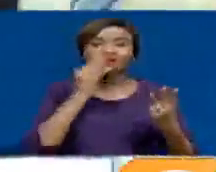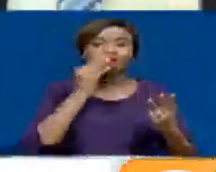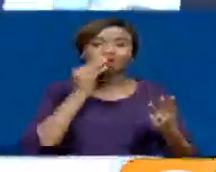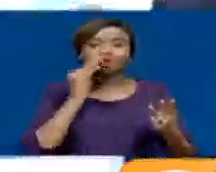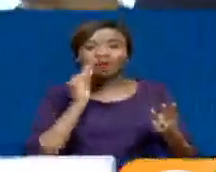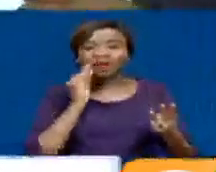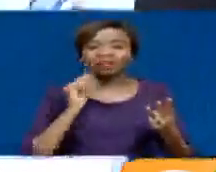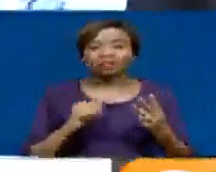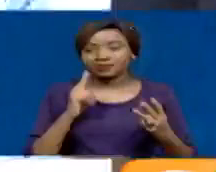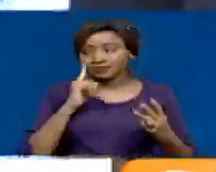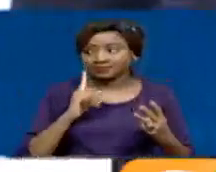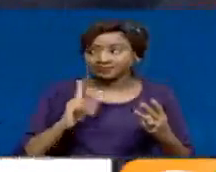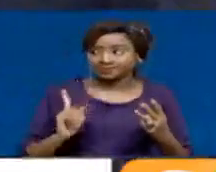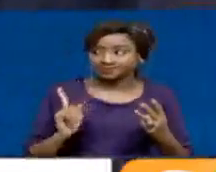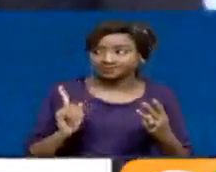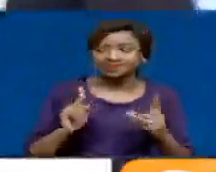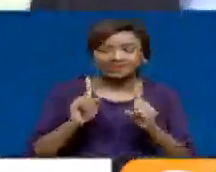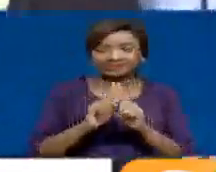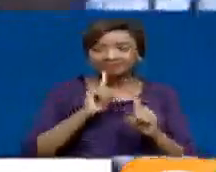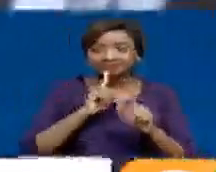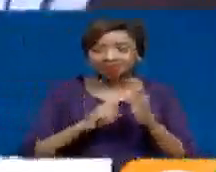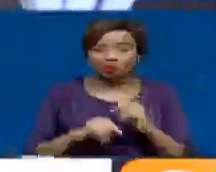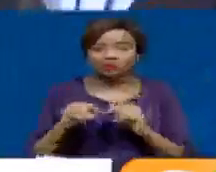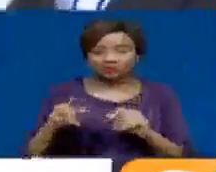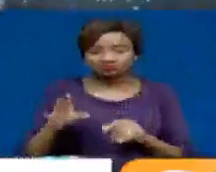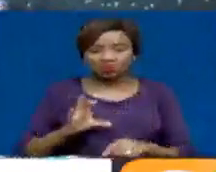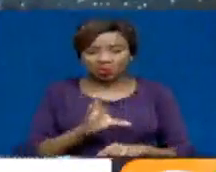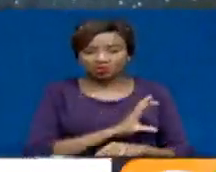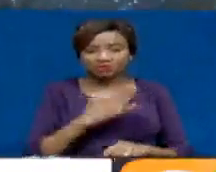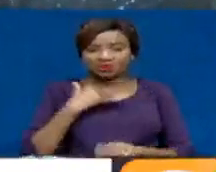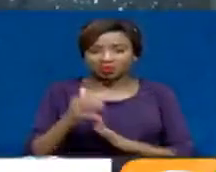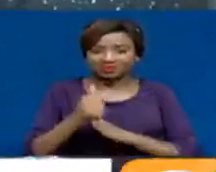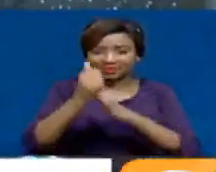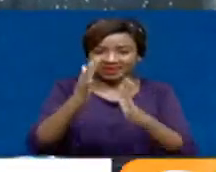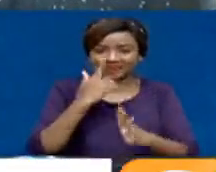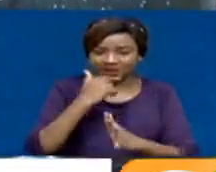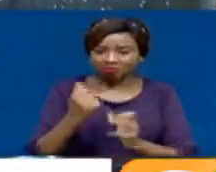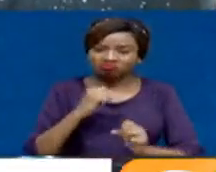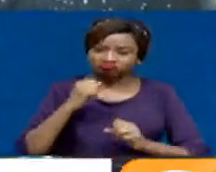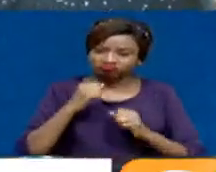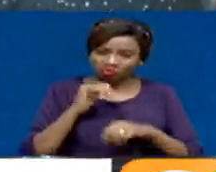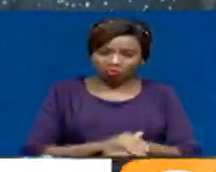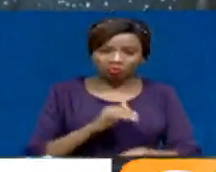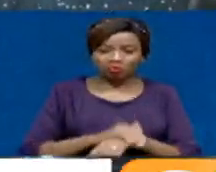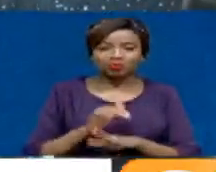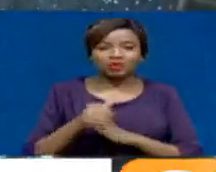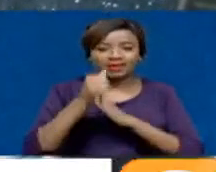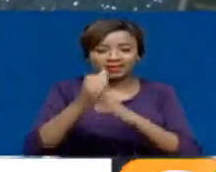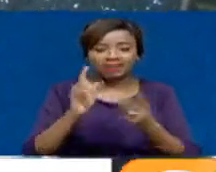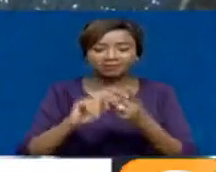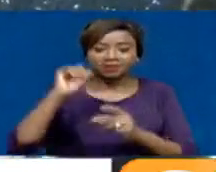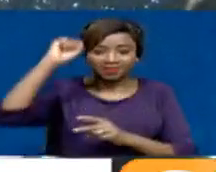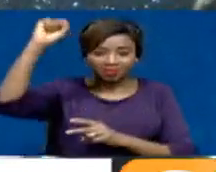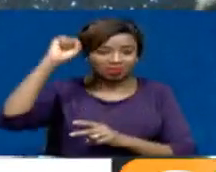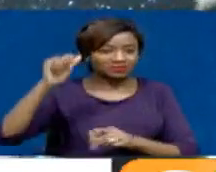Wickliffe Oparanya, akisema jopo hilo lilikuwa linamsaka kiongozi ambaye ana tajriba ya kisiasa na uongozi na